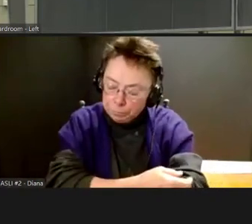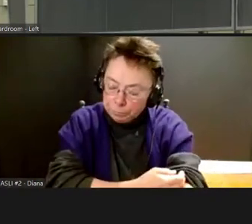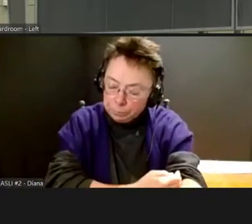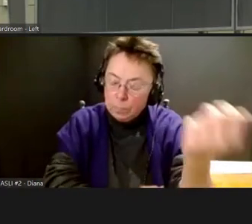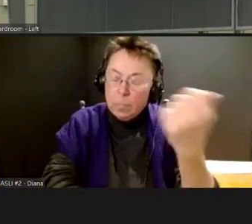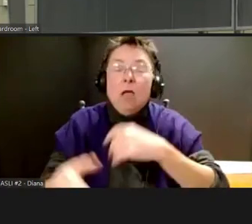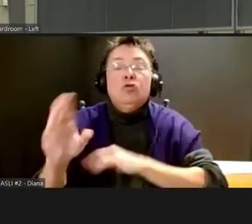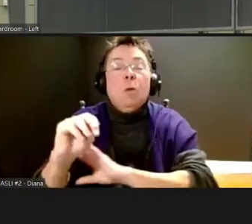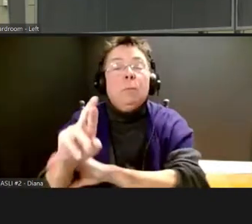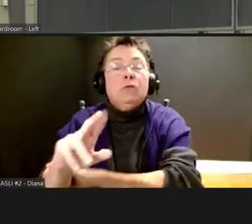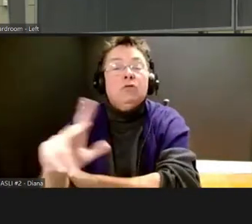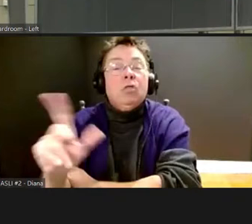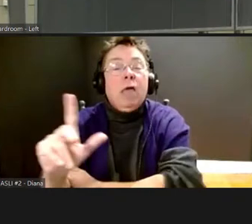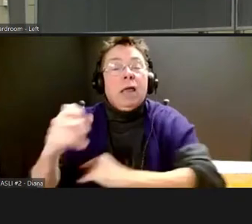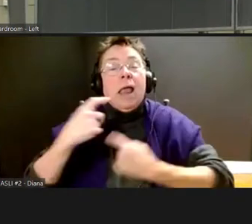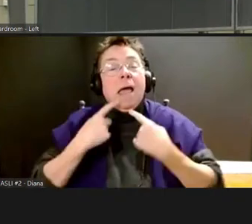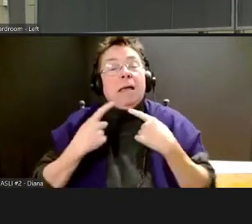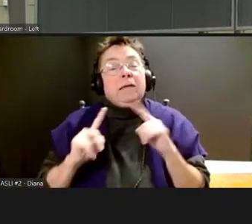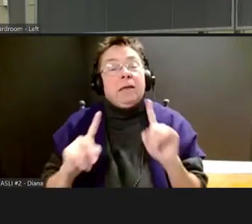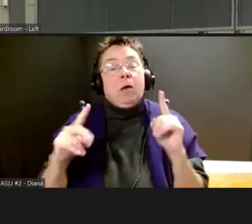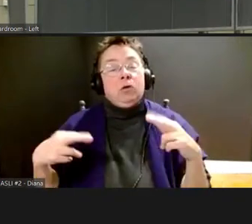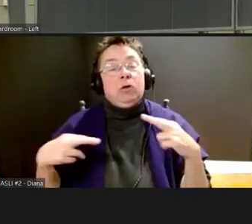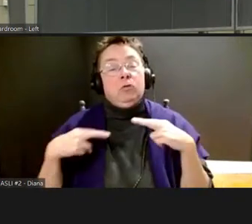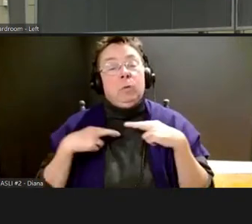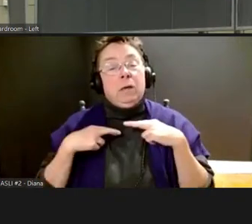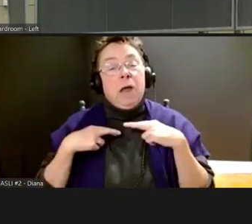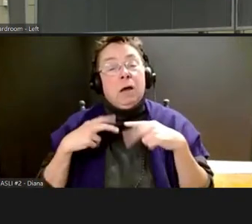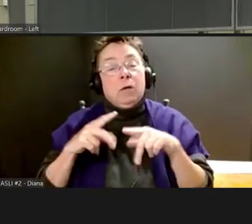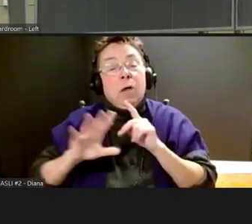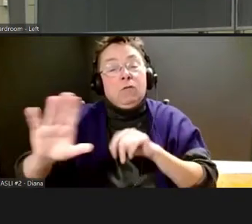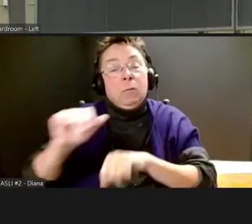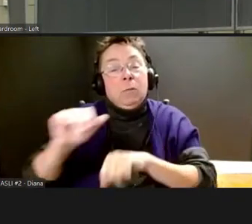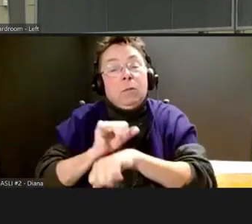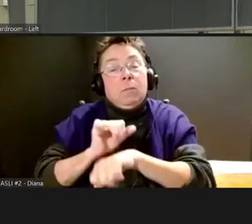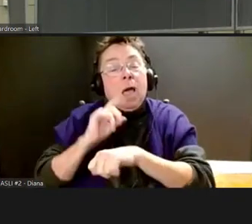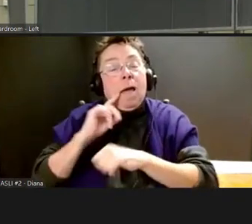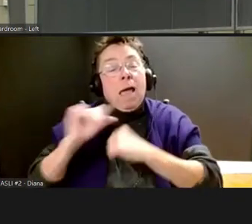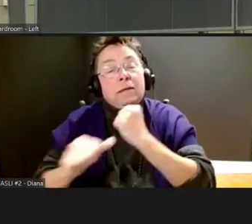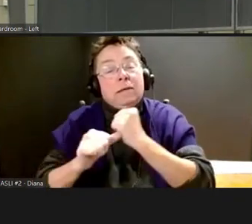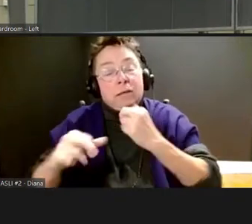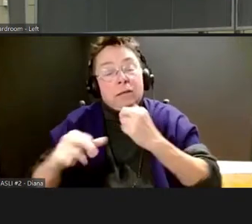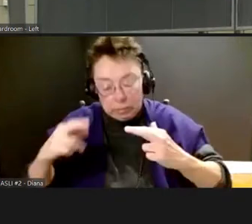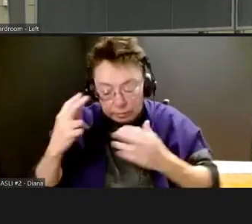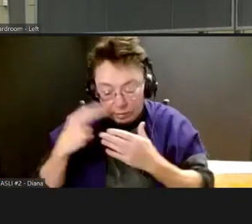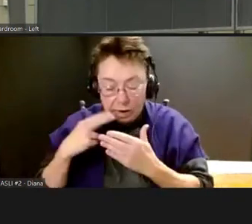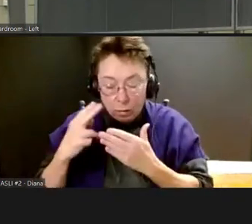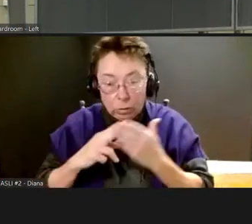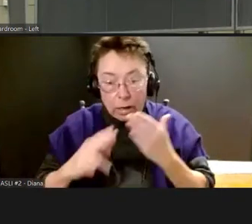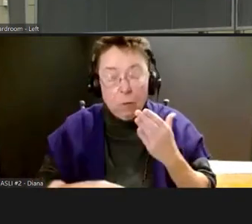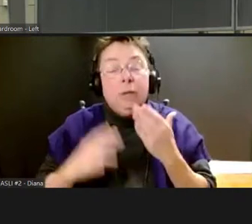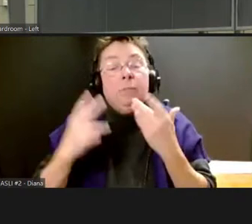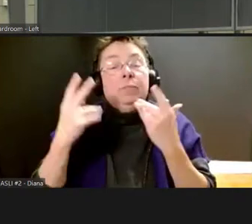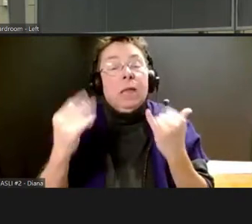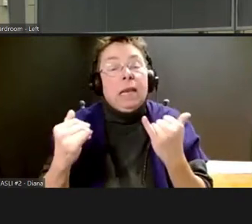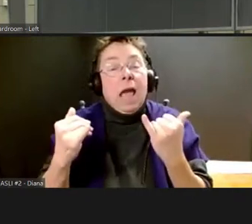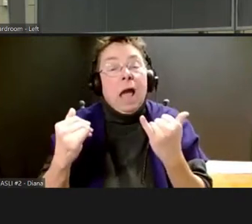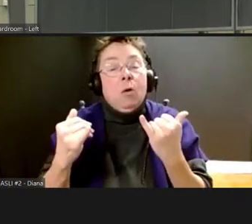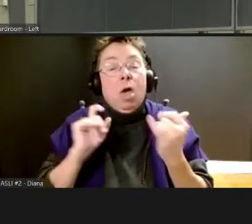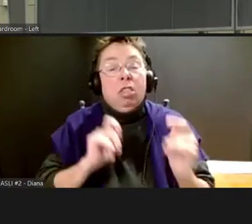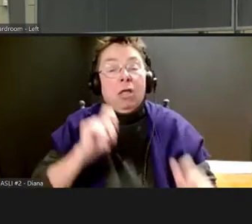Mr. Longini has announced his retirement from his position as Assistant Secretary, now,